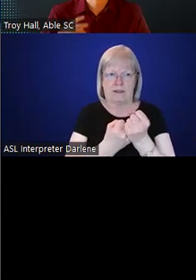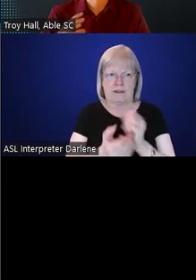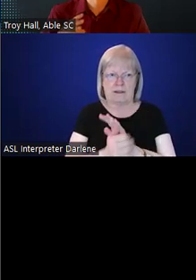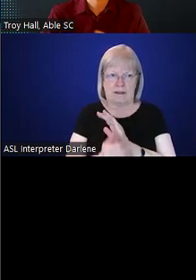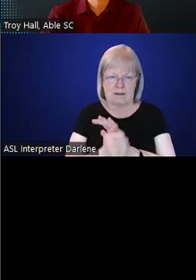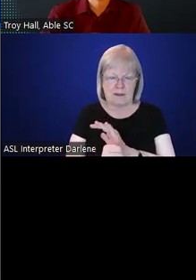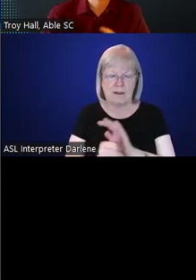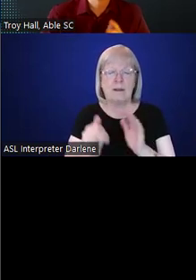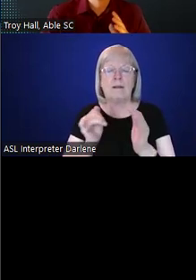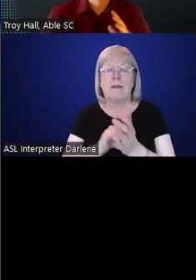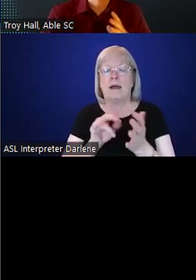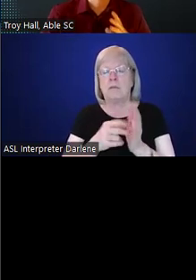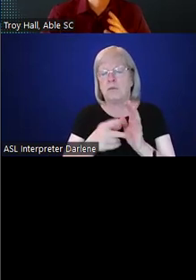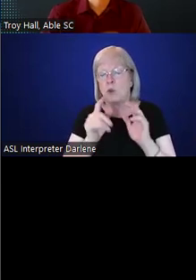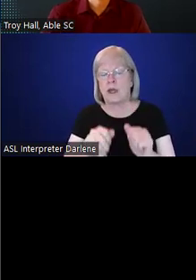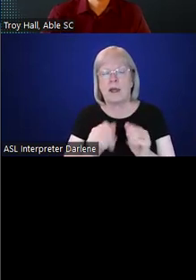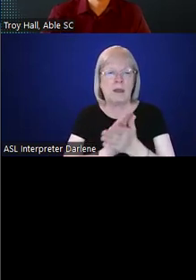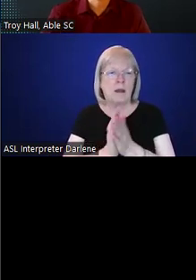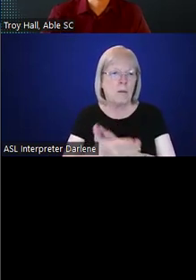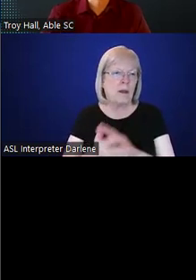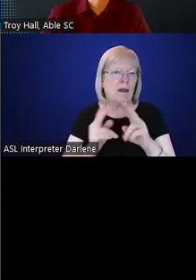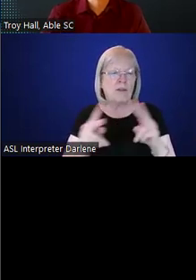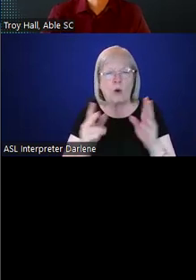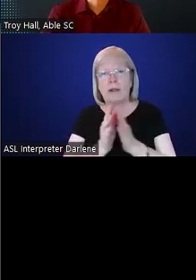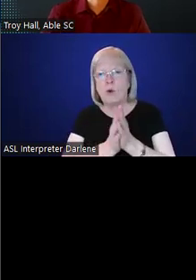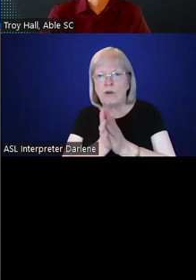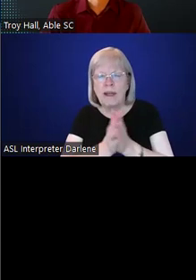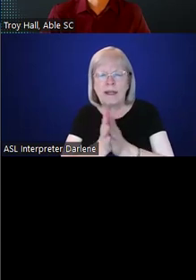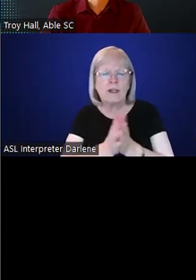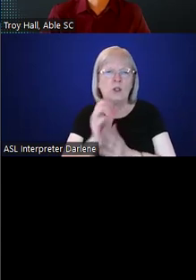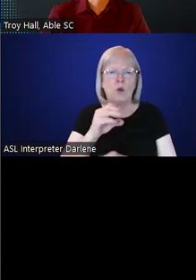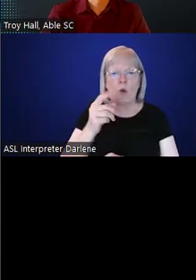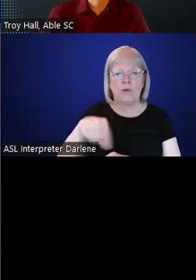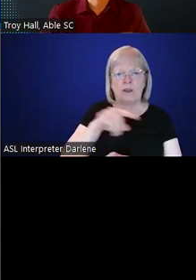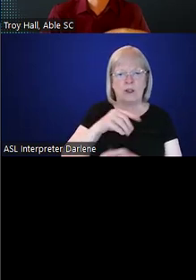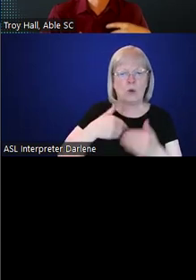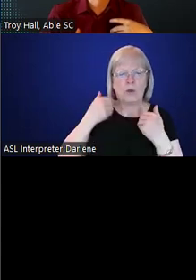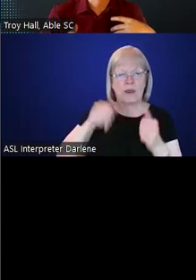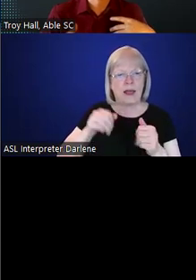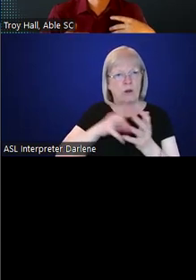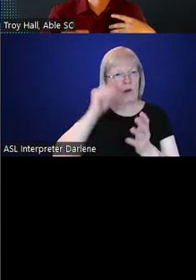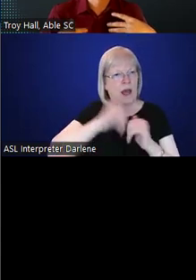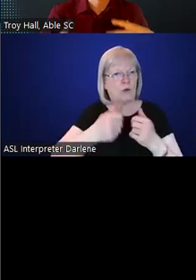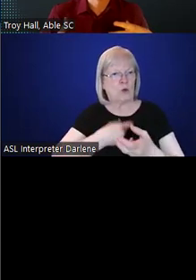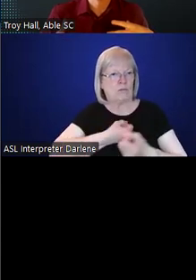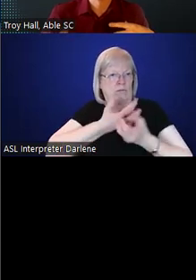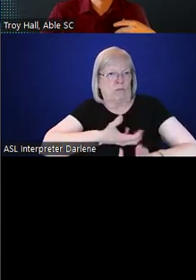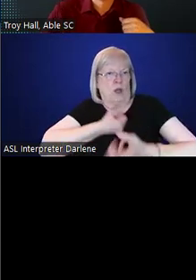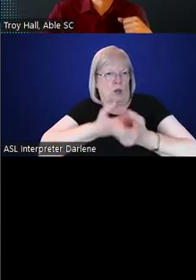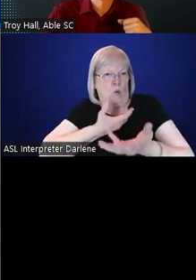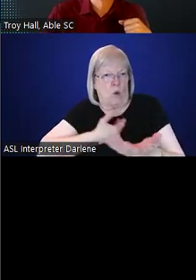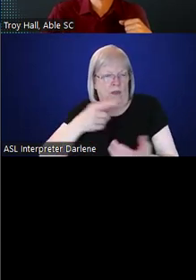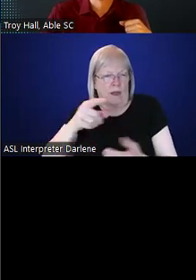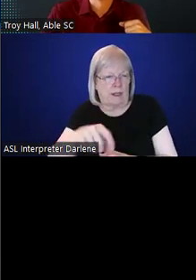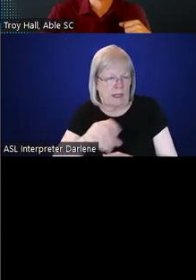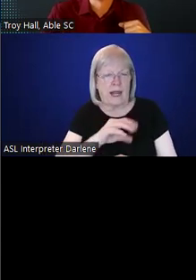to be really motivated for them to share their voice, to express their needs, and to defend their